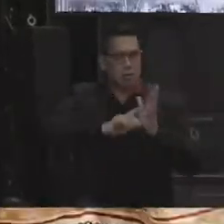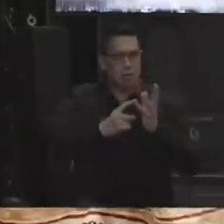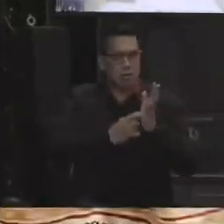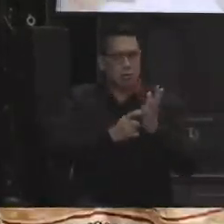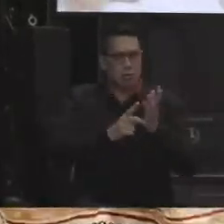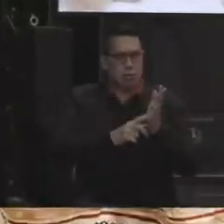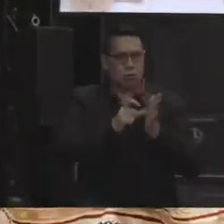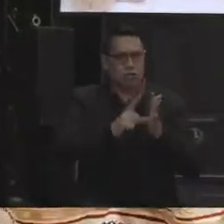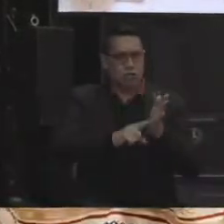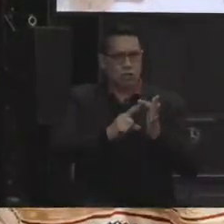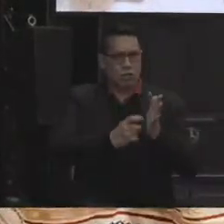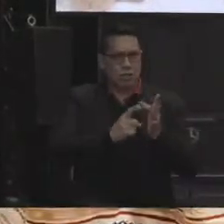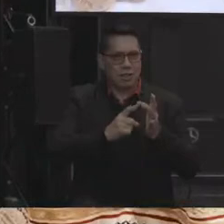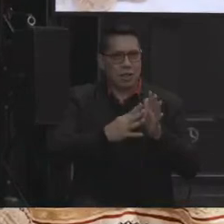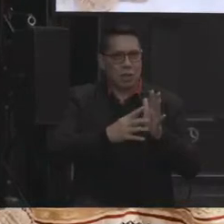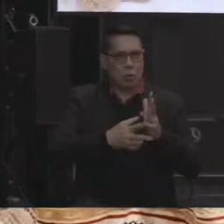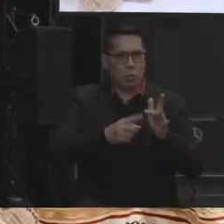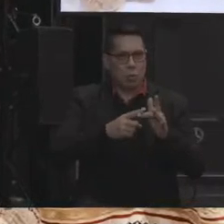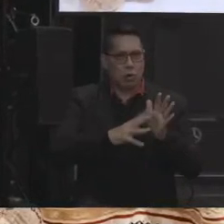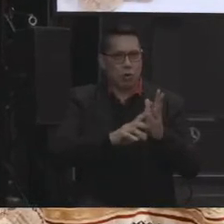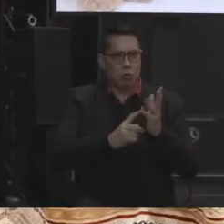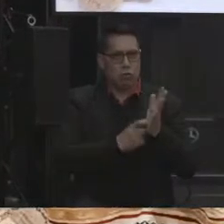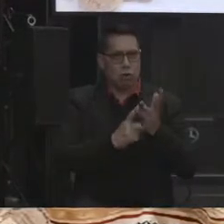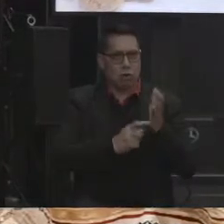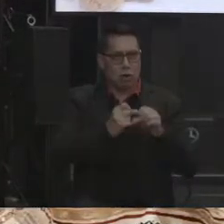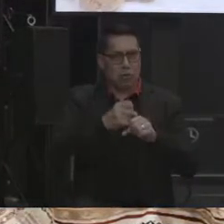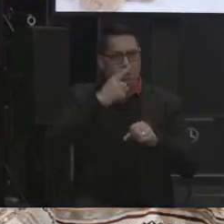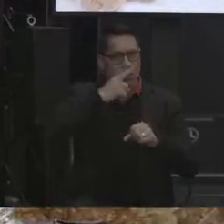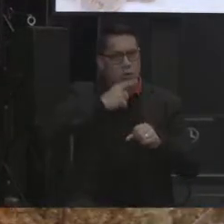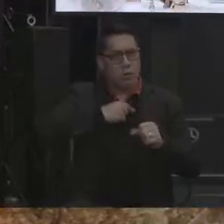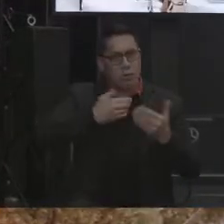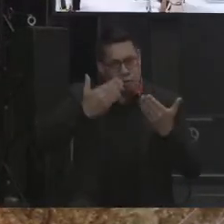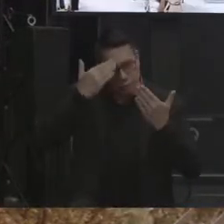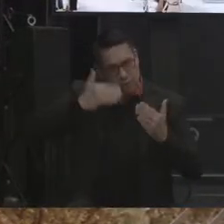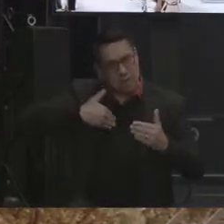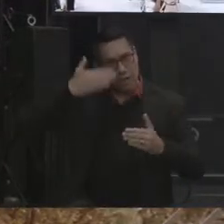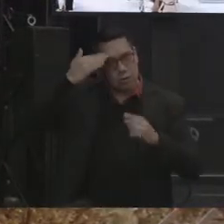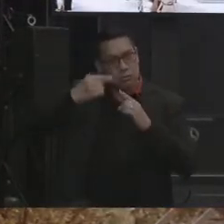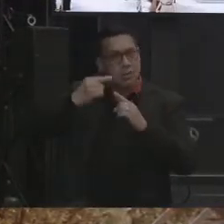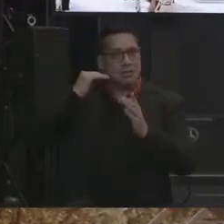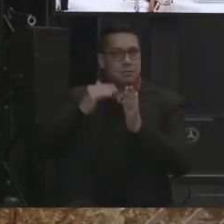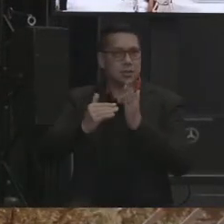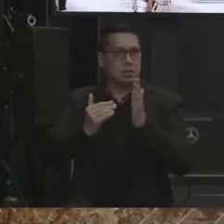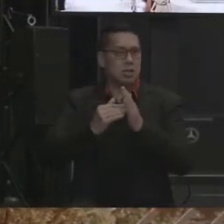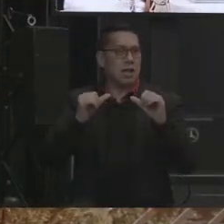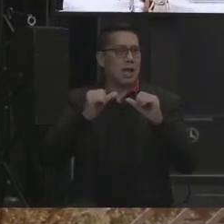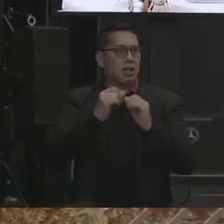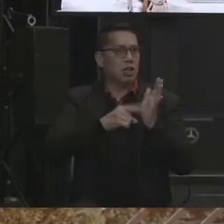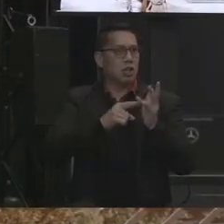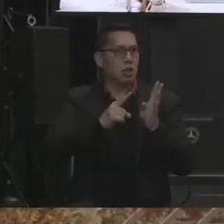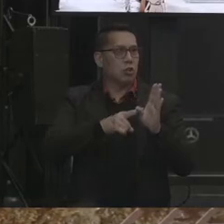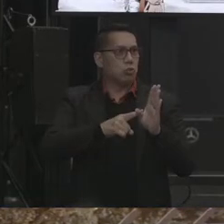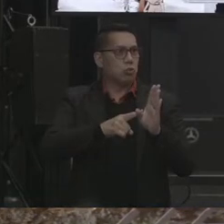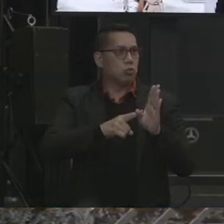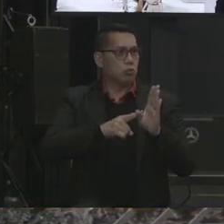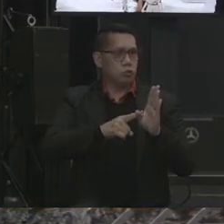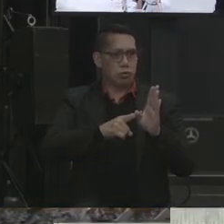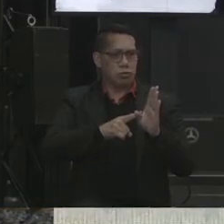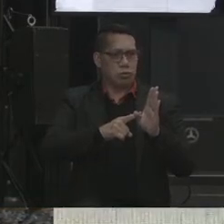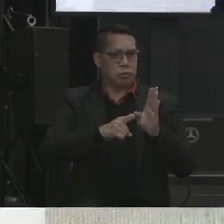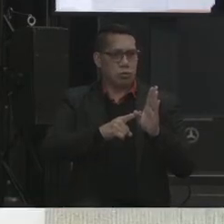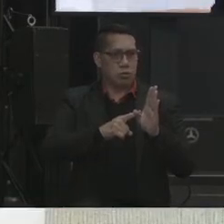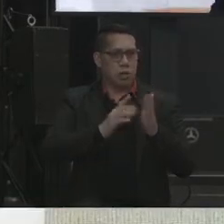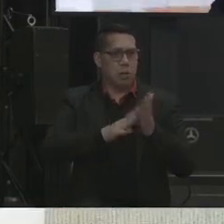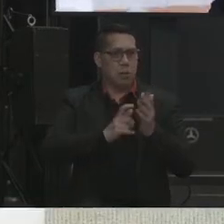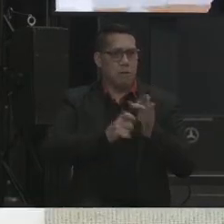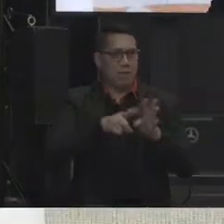to elders past, present, and emerging. Annie Joy Murphy Wandon, the NGV's elder in residence, can't be here today because